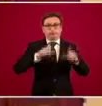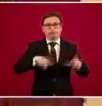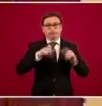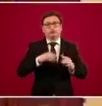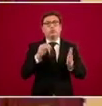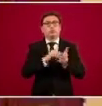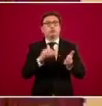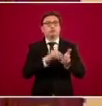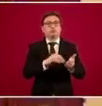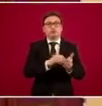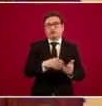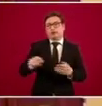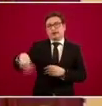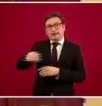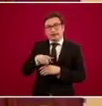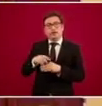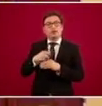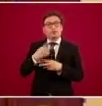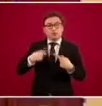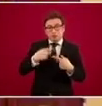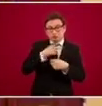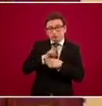people who participate in these systems can